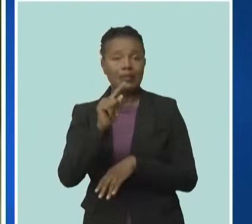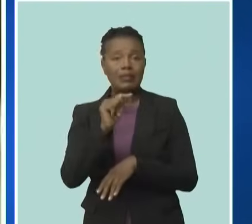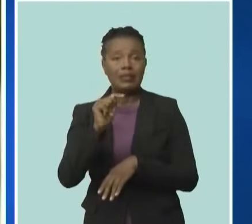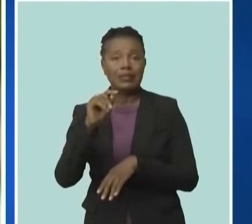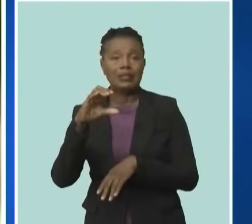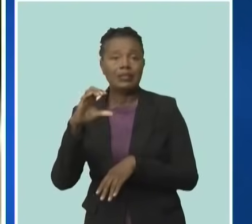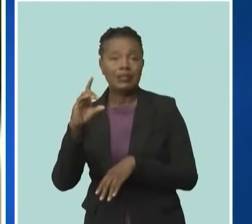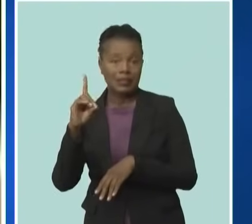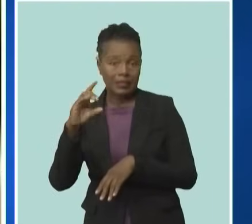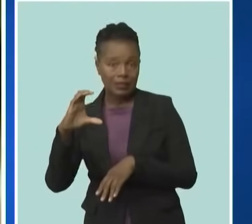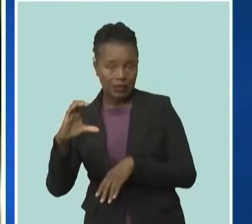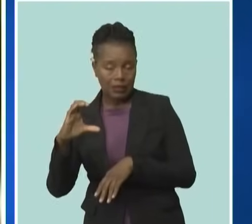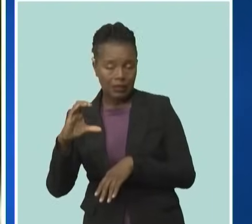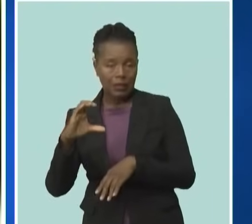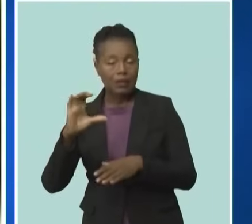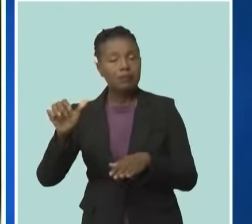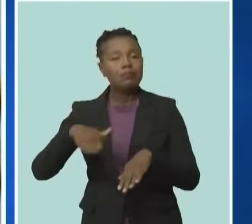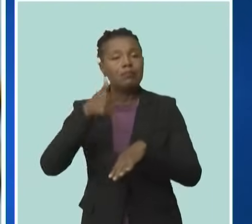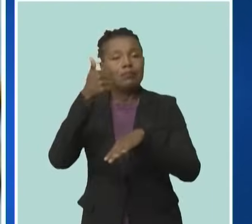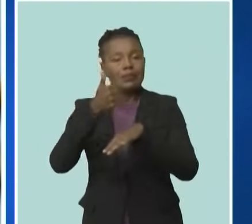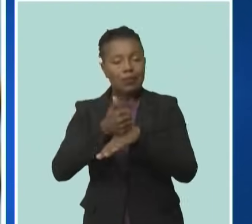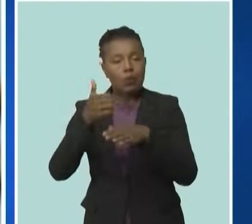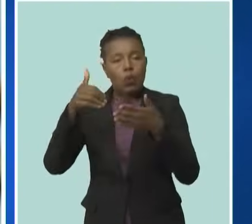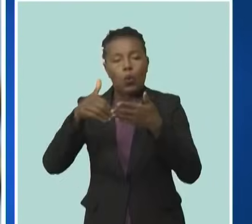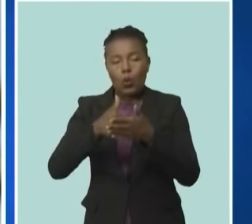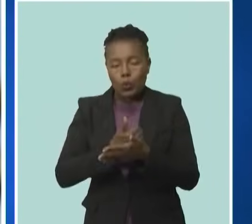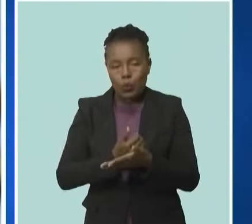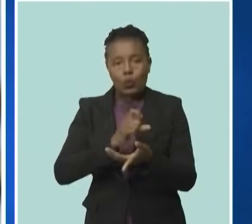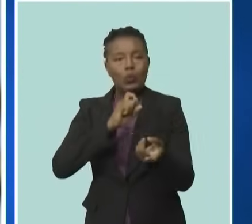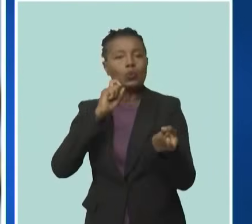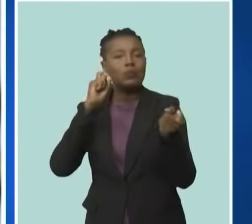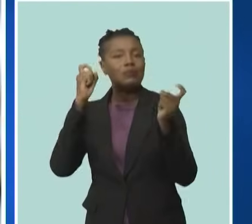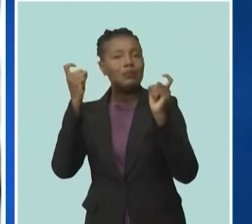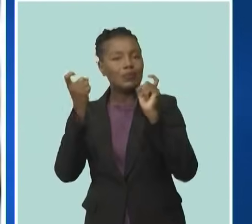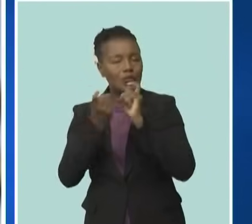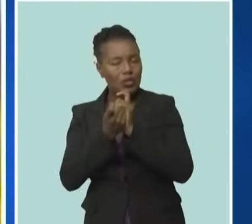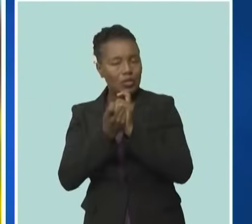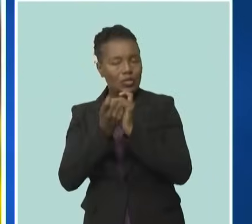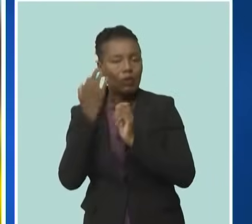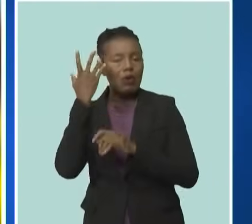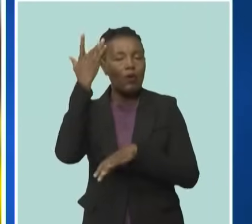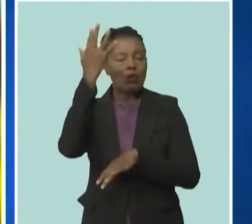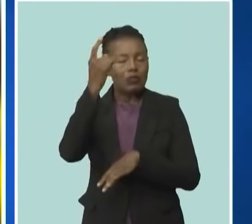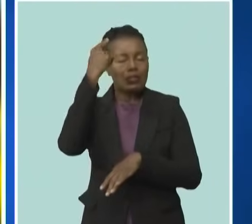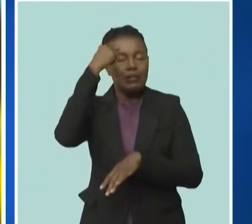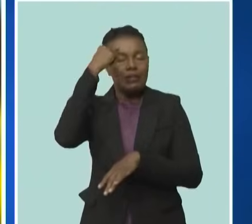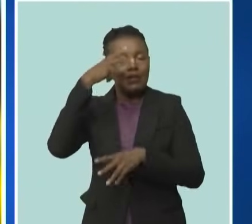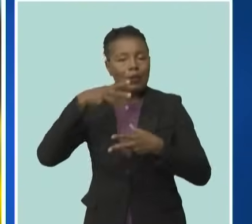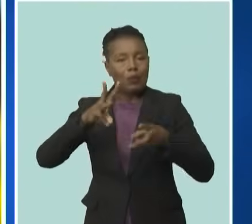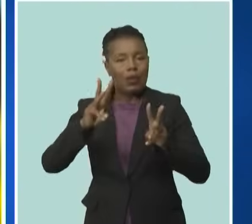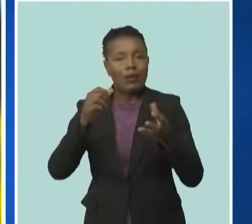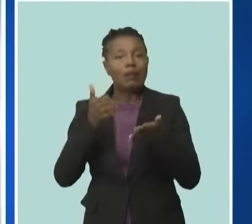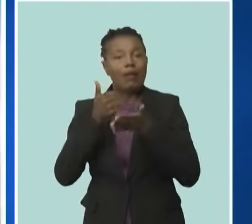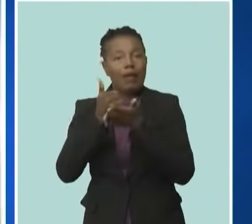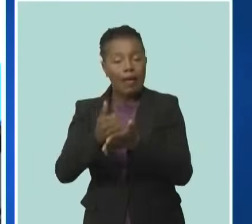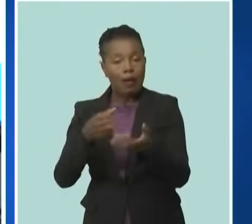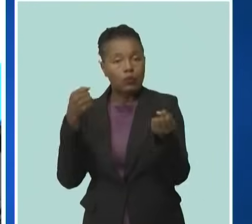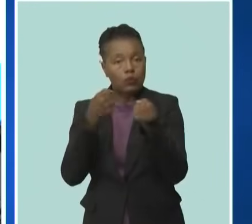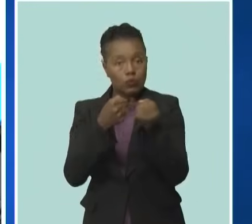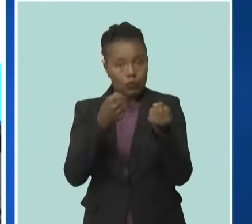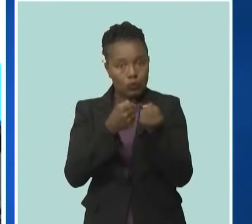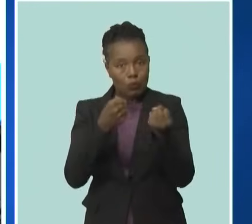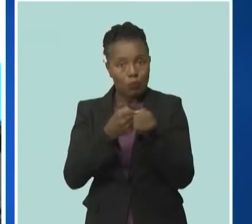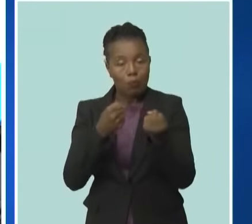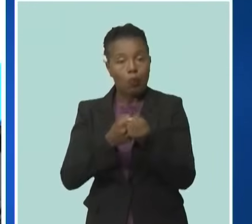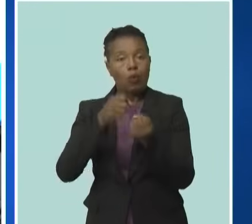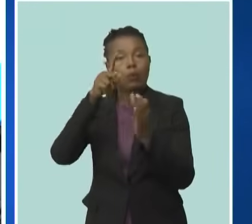Make Change initiative, a new forward-thinking way to help fund tourism development projects. Make Change is